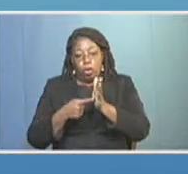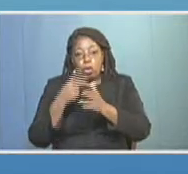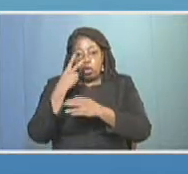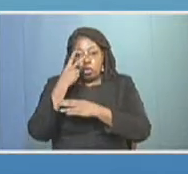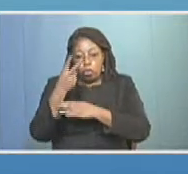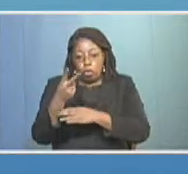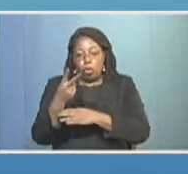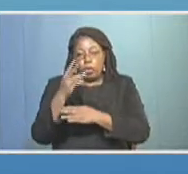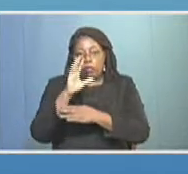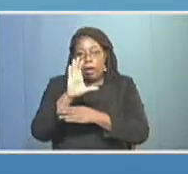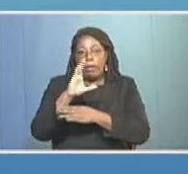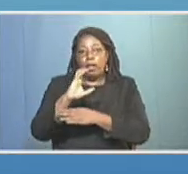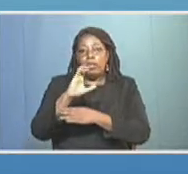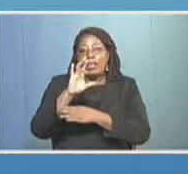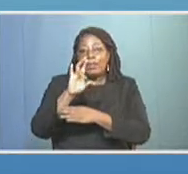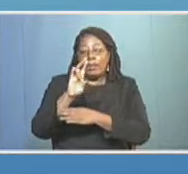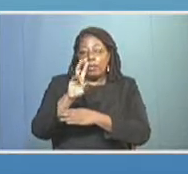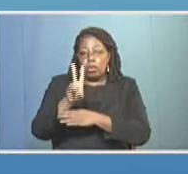revenue totaled